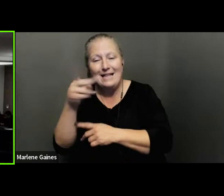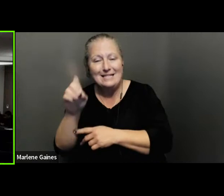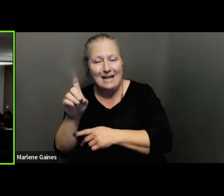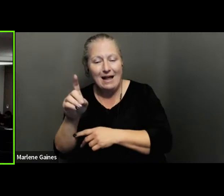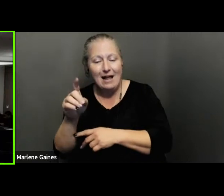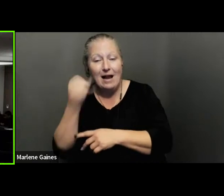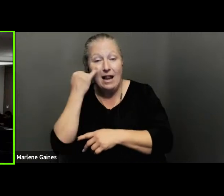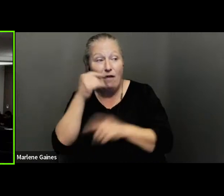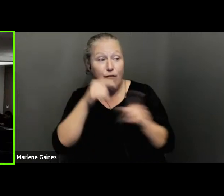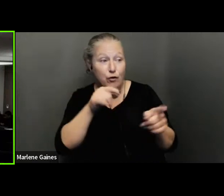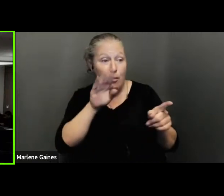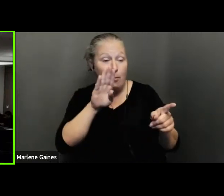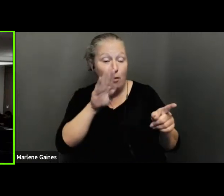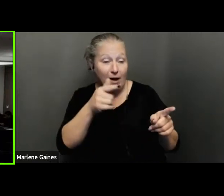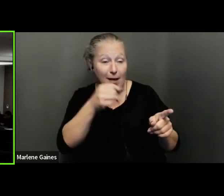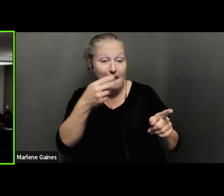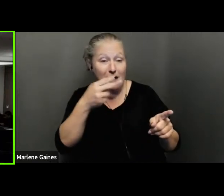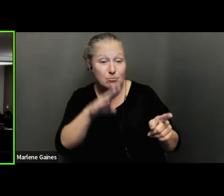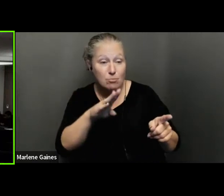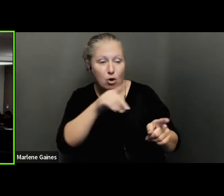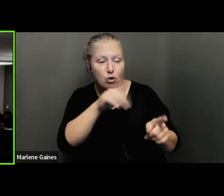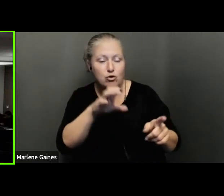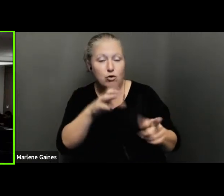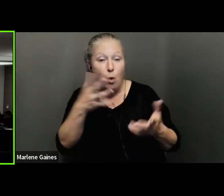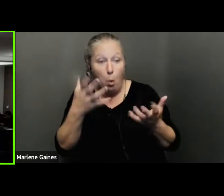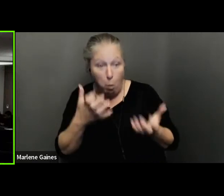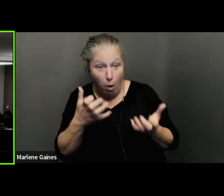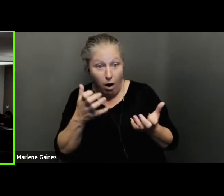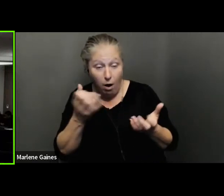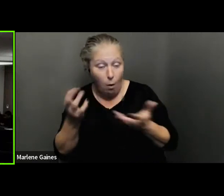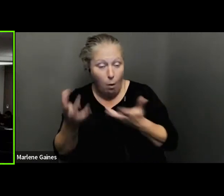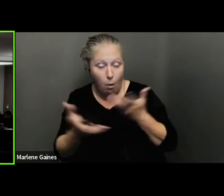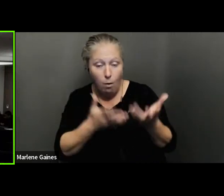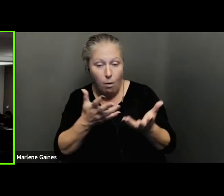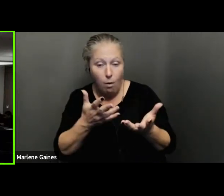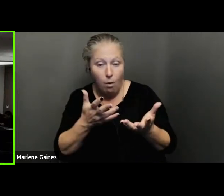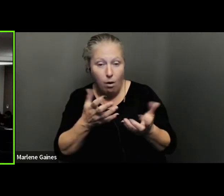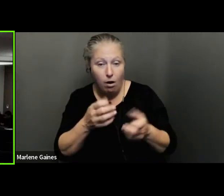you're Burlingame, Hillsborough, you do Burlingame detail. Do you want to do it that way? Or do you want to